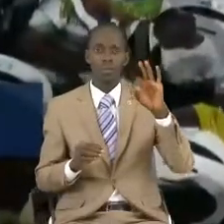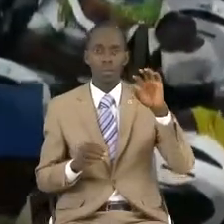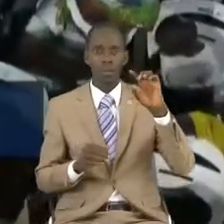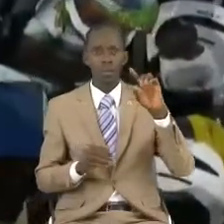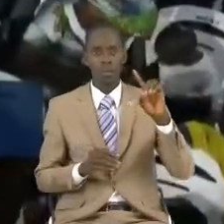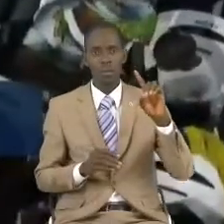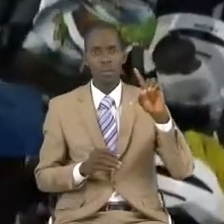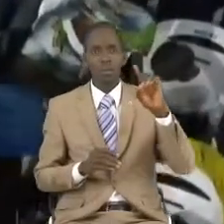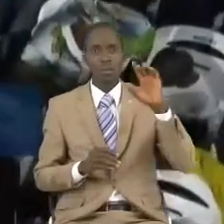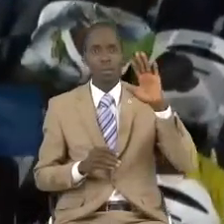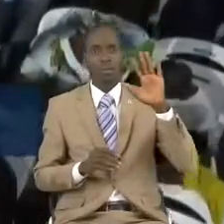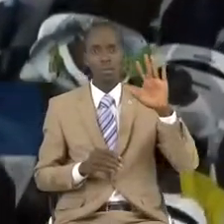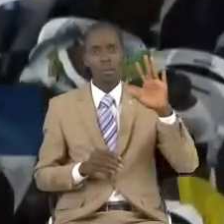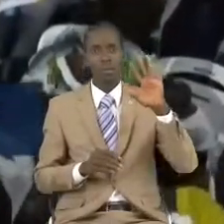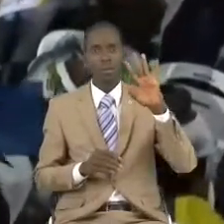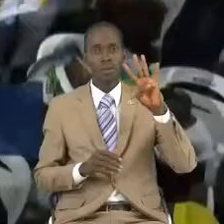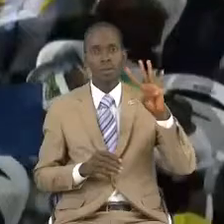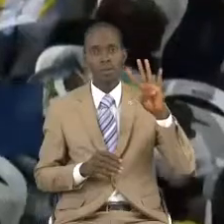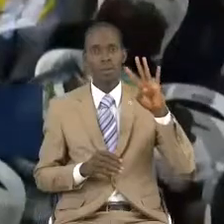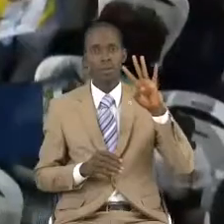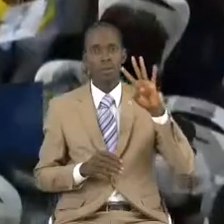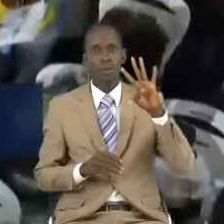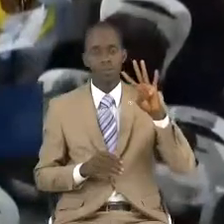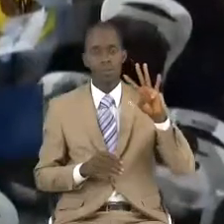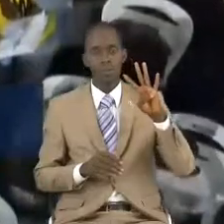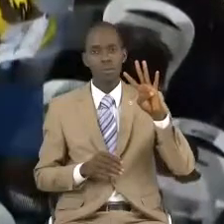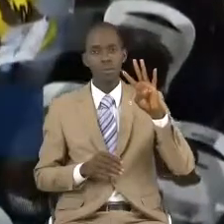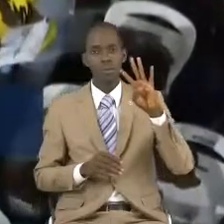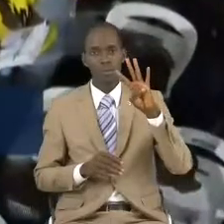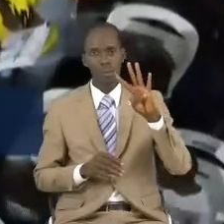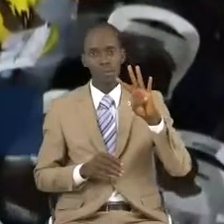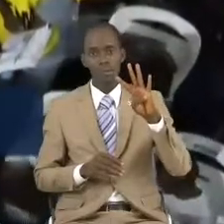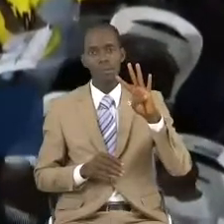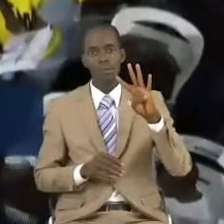five four four four